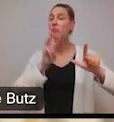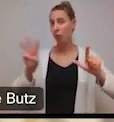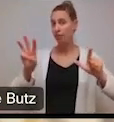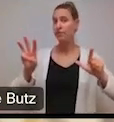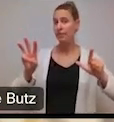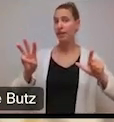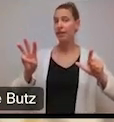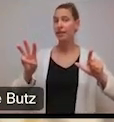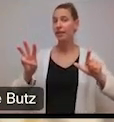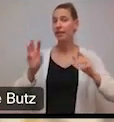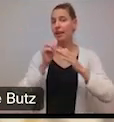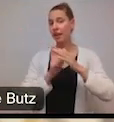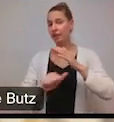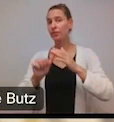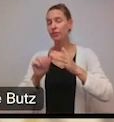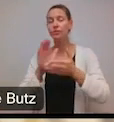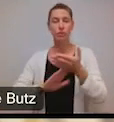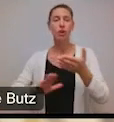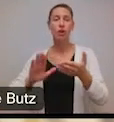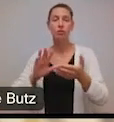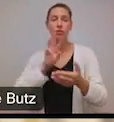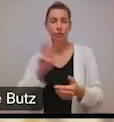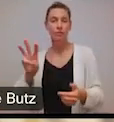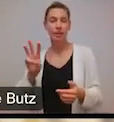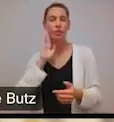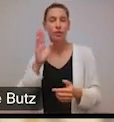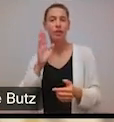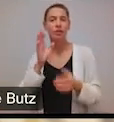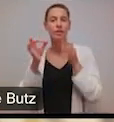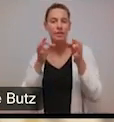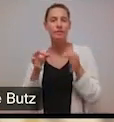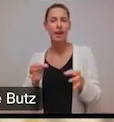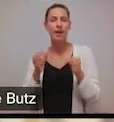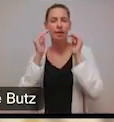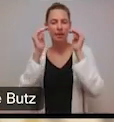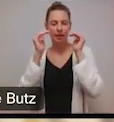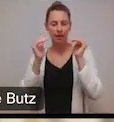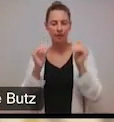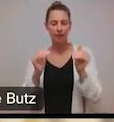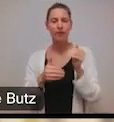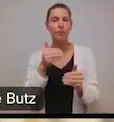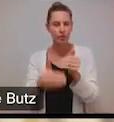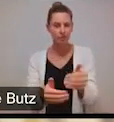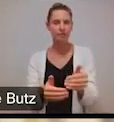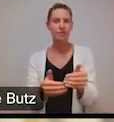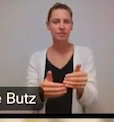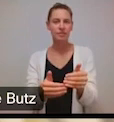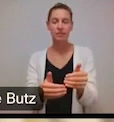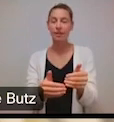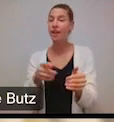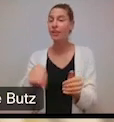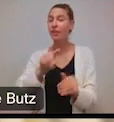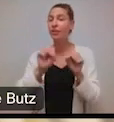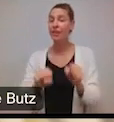on the college's website that tells you these step-by-step instructions. And then you can add that to